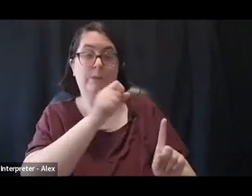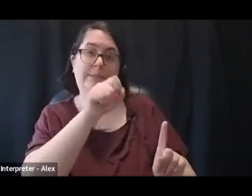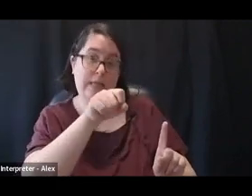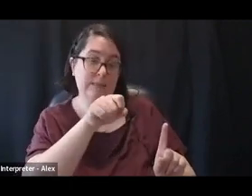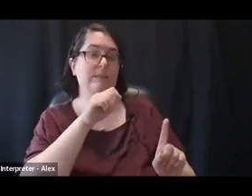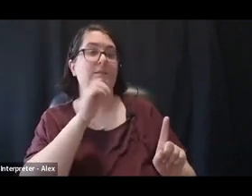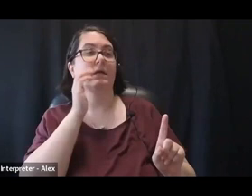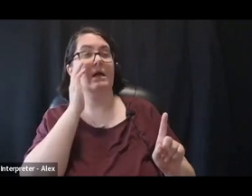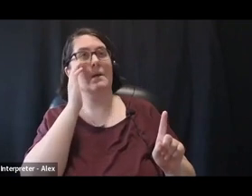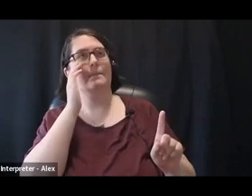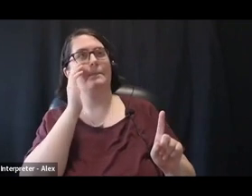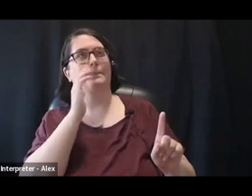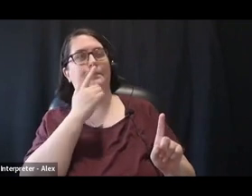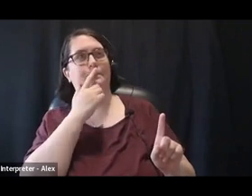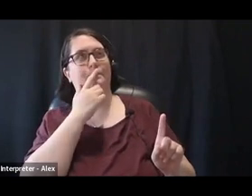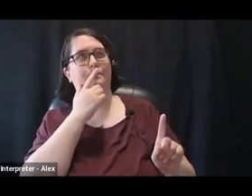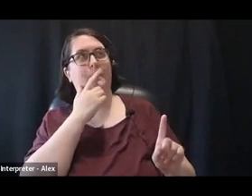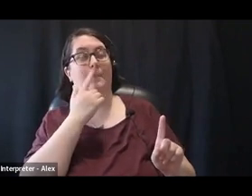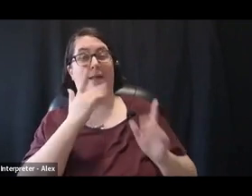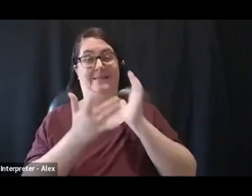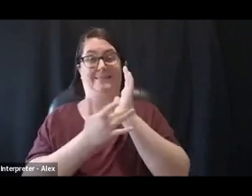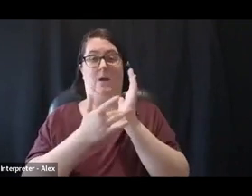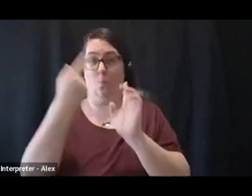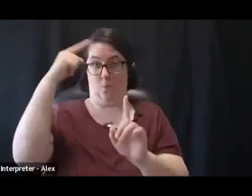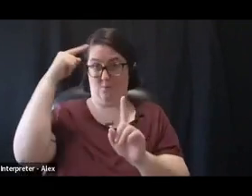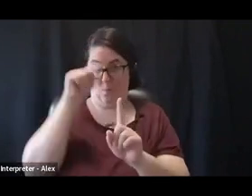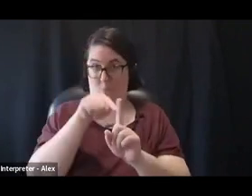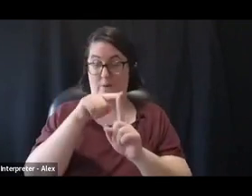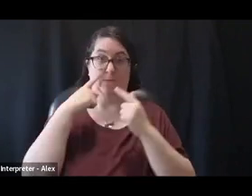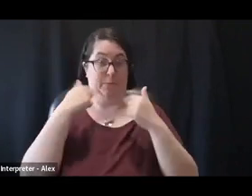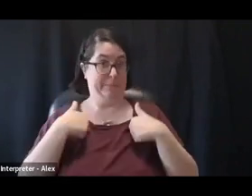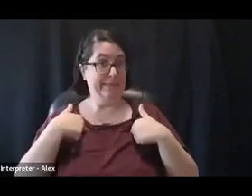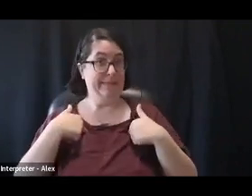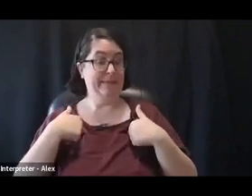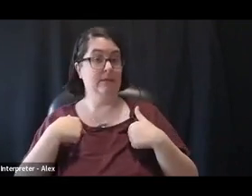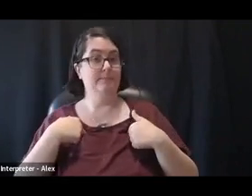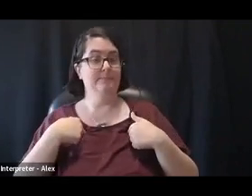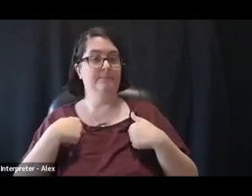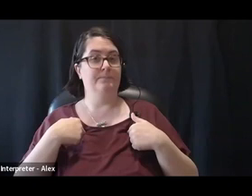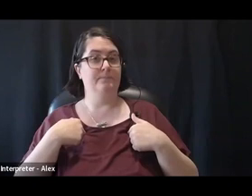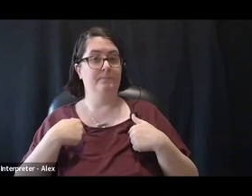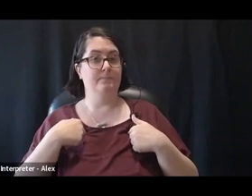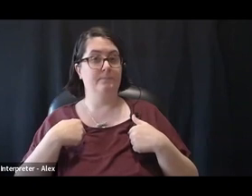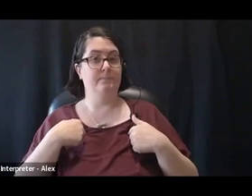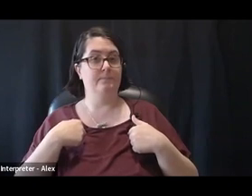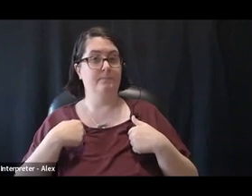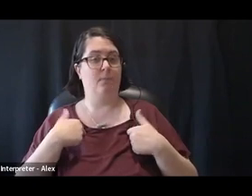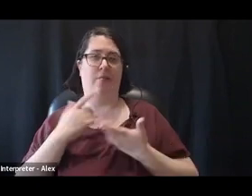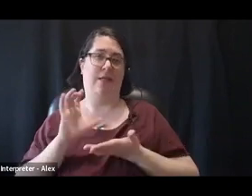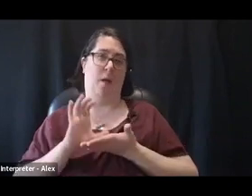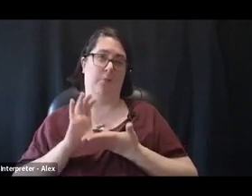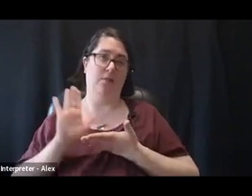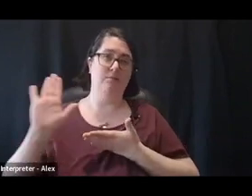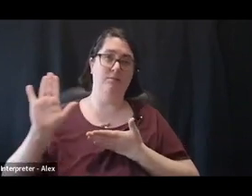actually, in terms of what tech is about, for me, because so much of it is so very capitalist and is so very